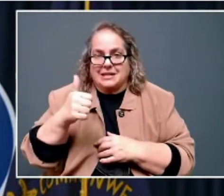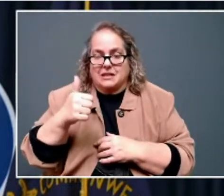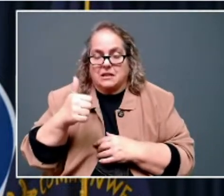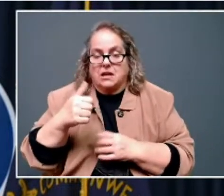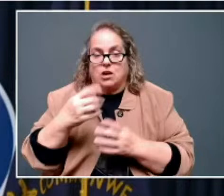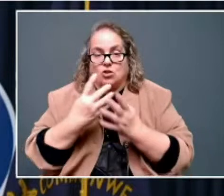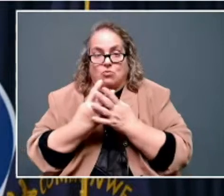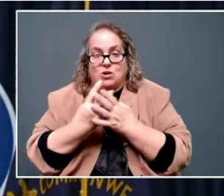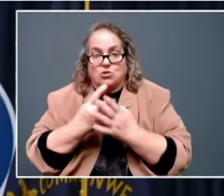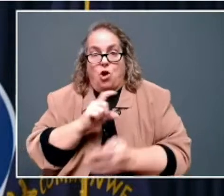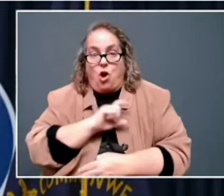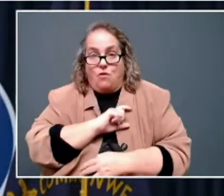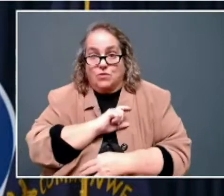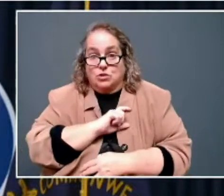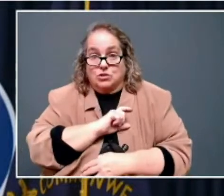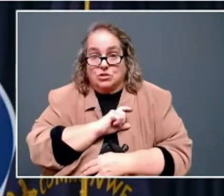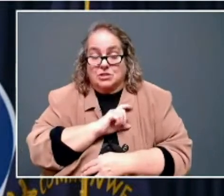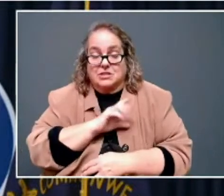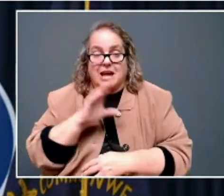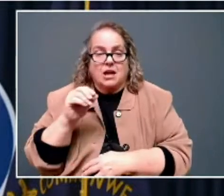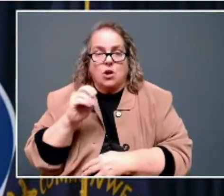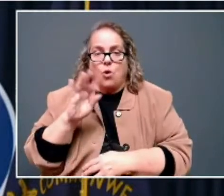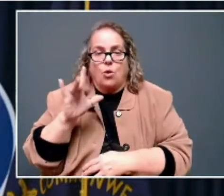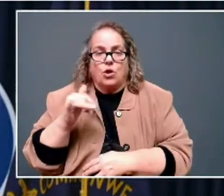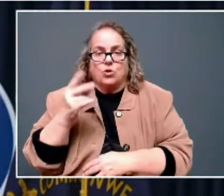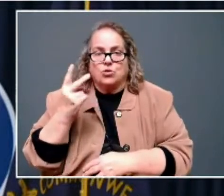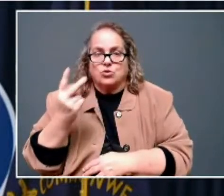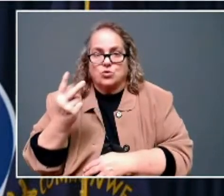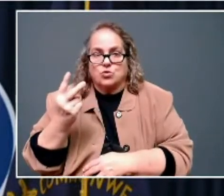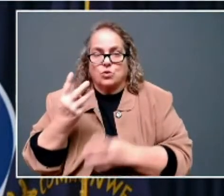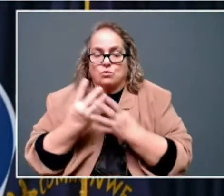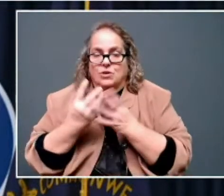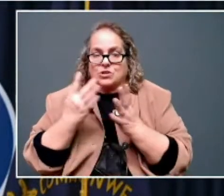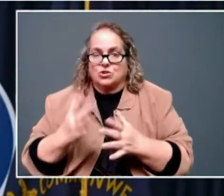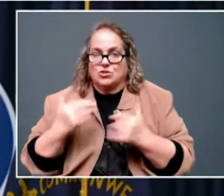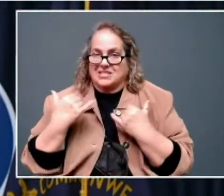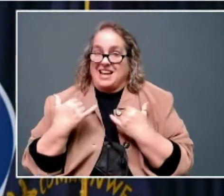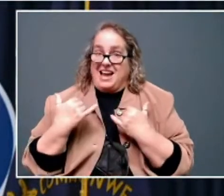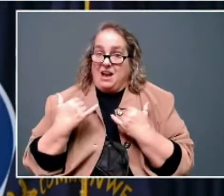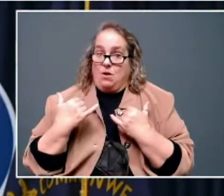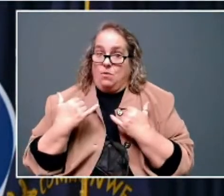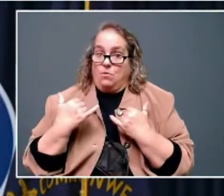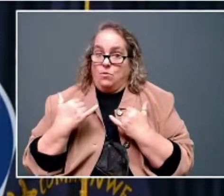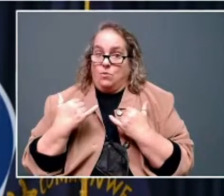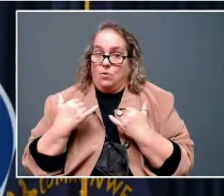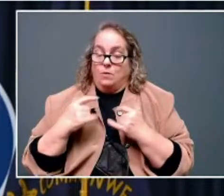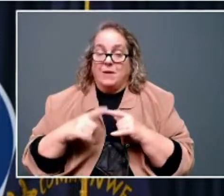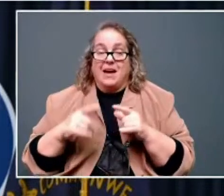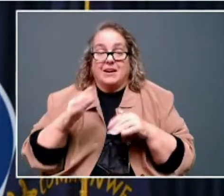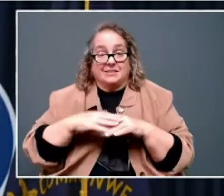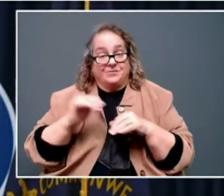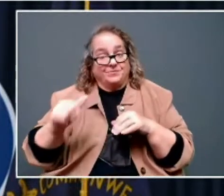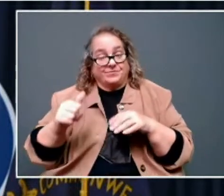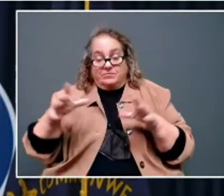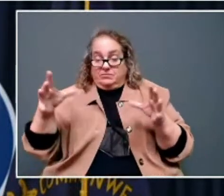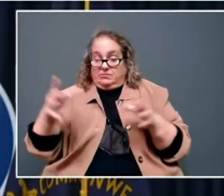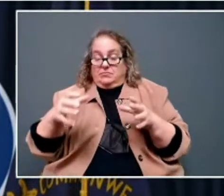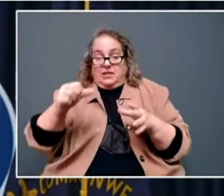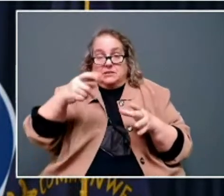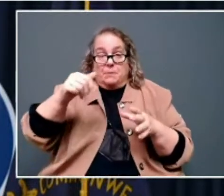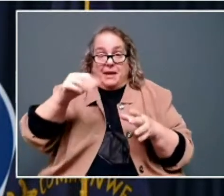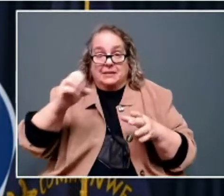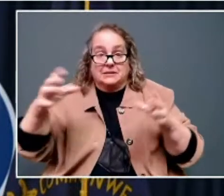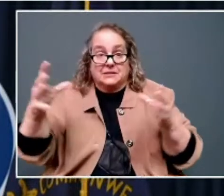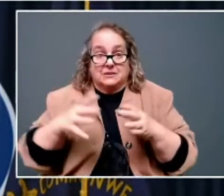and just 2 prisoners at the moment. Now, in a confined space like that with something like